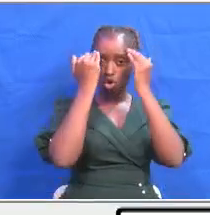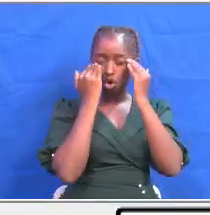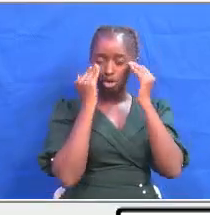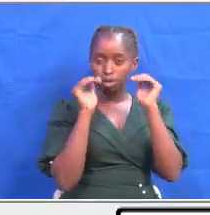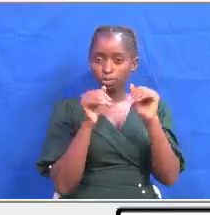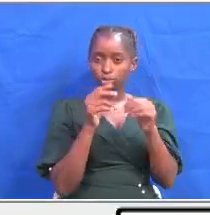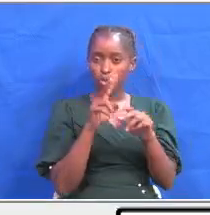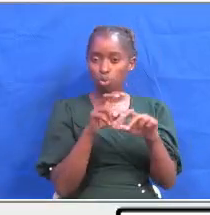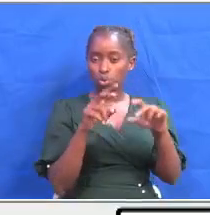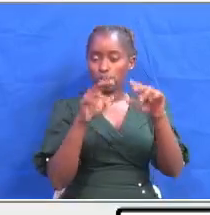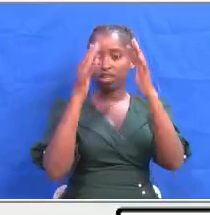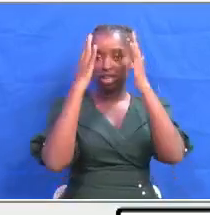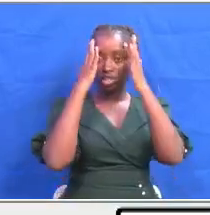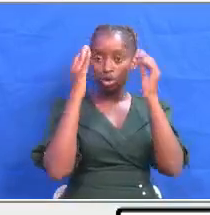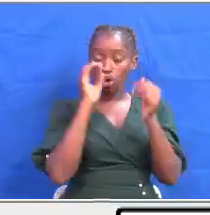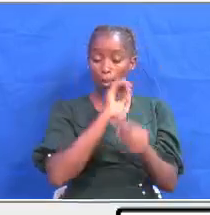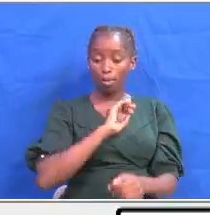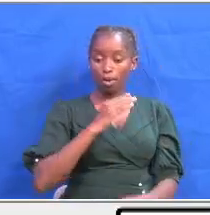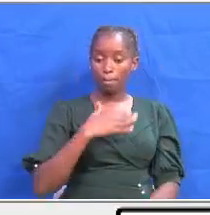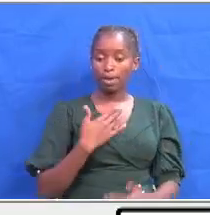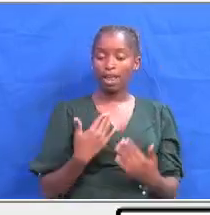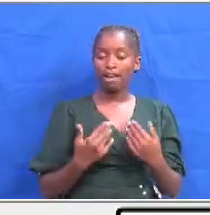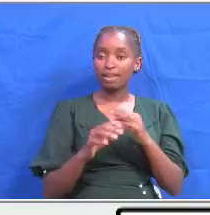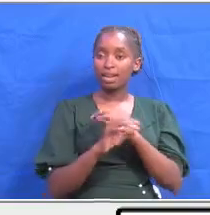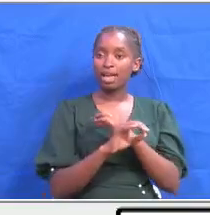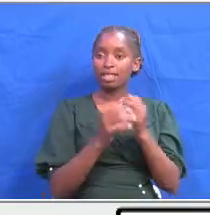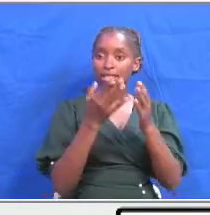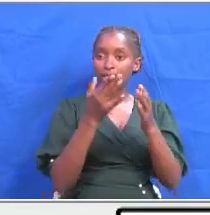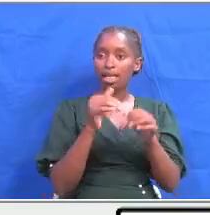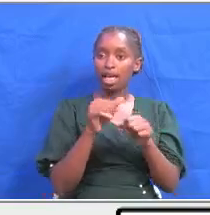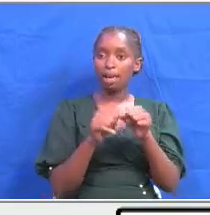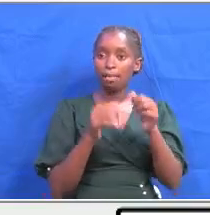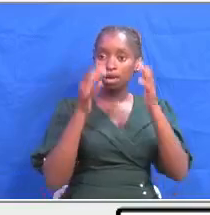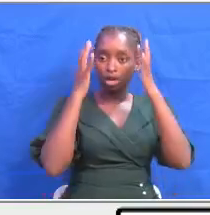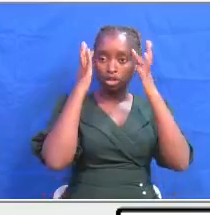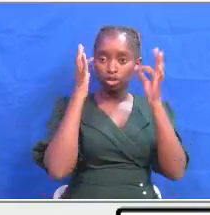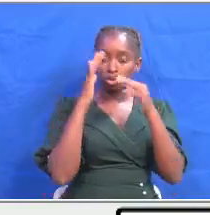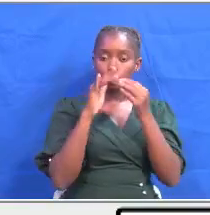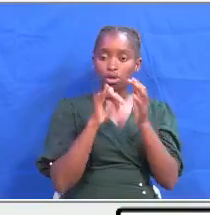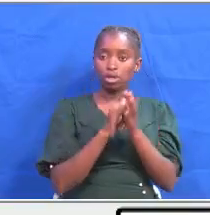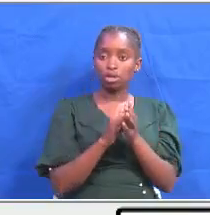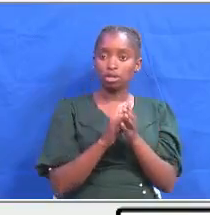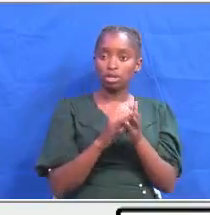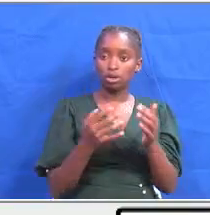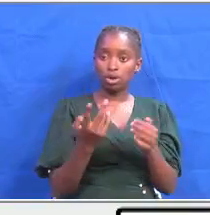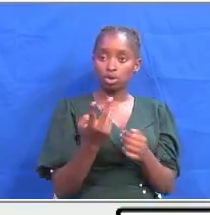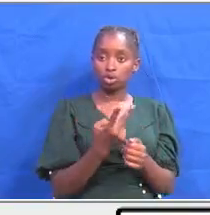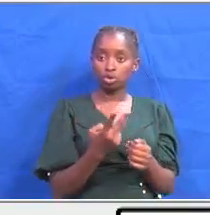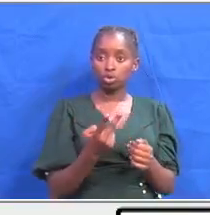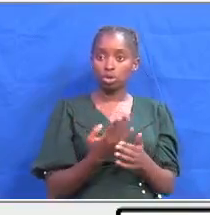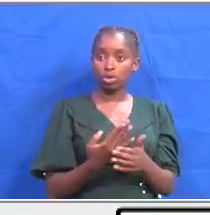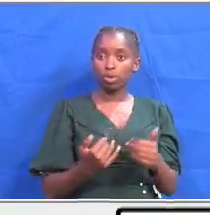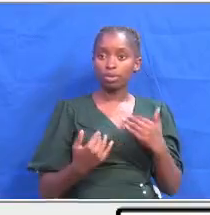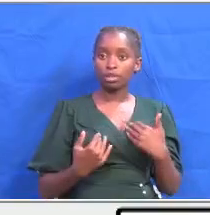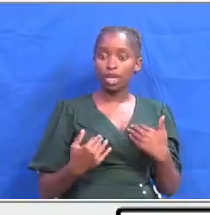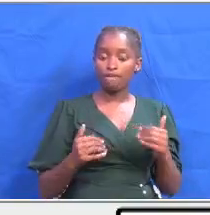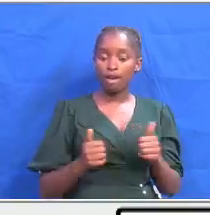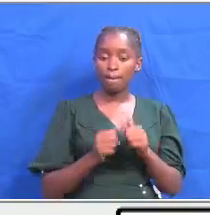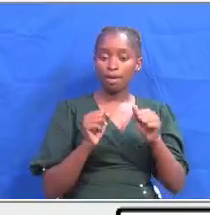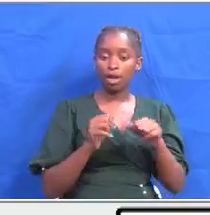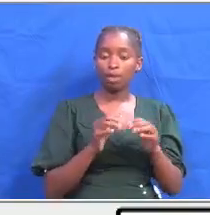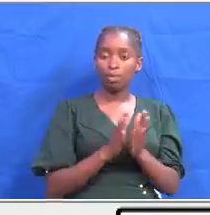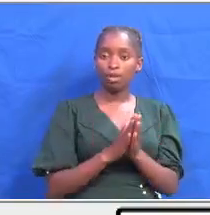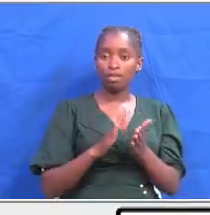my opinion, yes. Nothing else their jurisdiction over reviewing. Keep an eye on that. So those are two outcomes that we'll immediately face. If